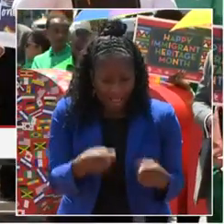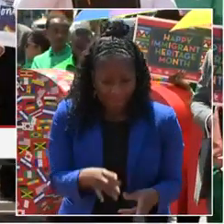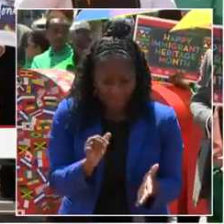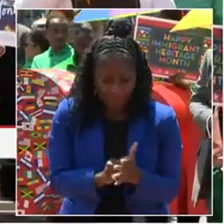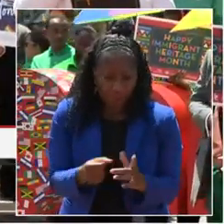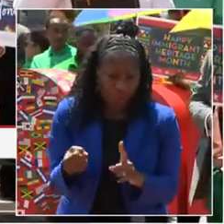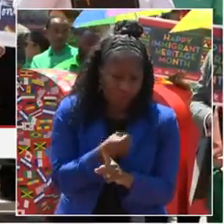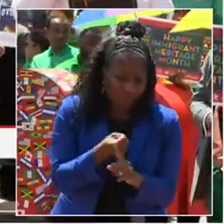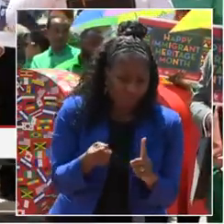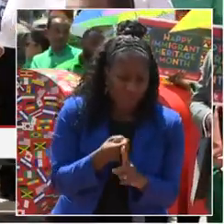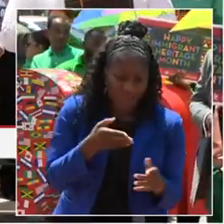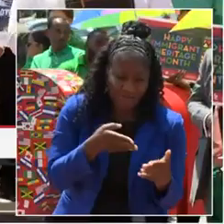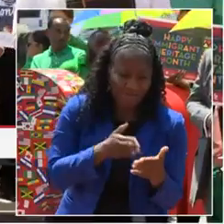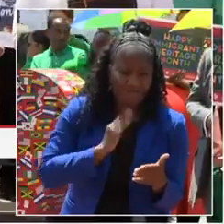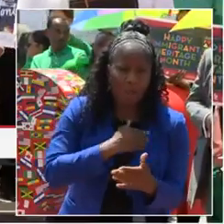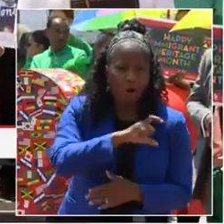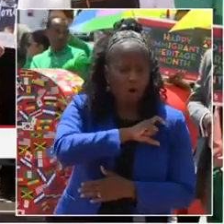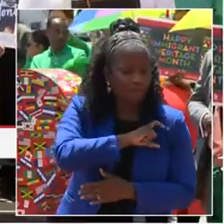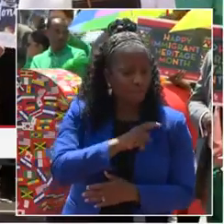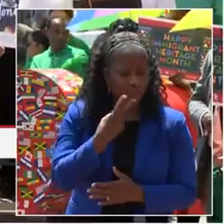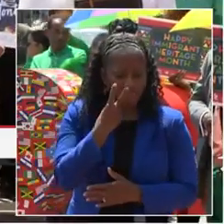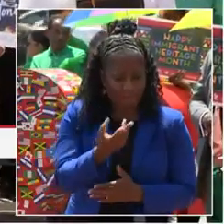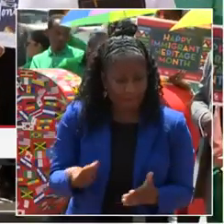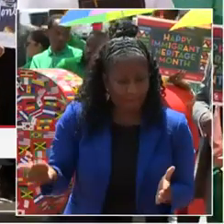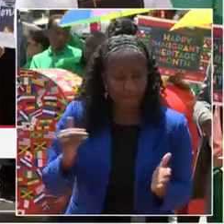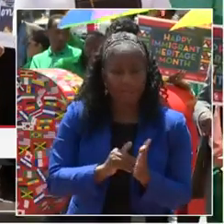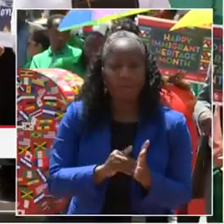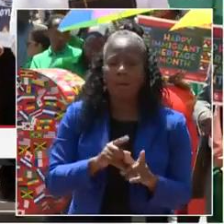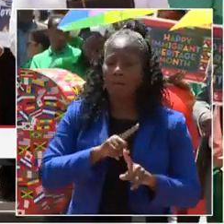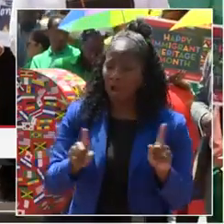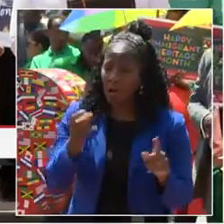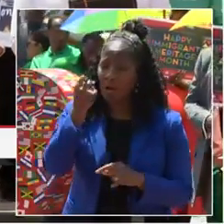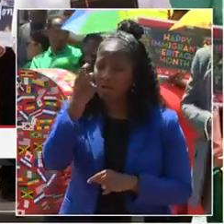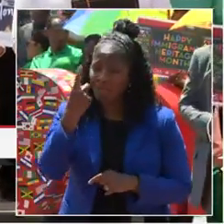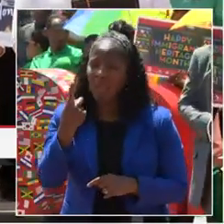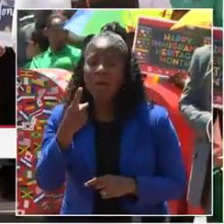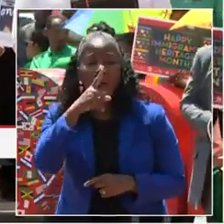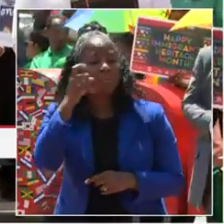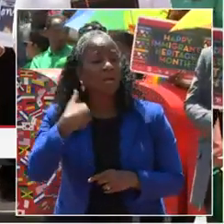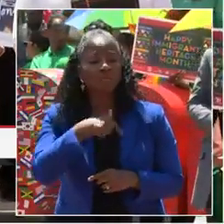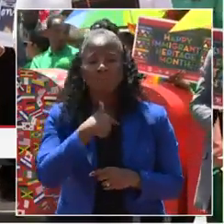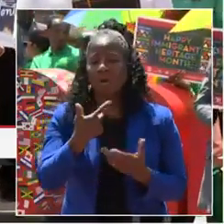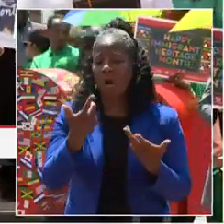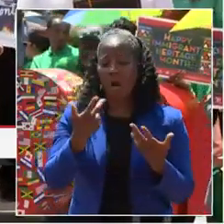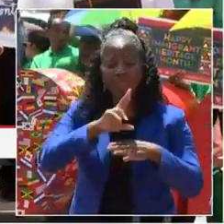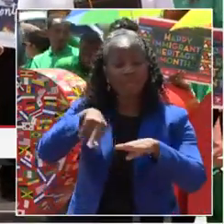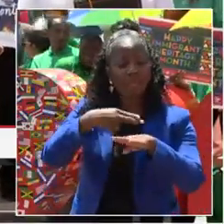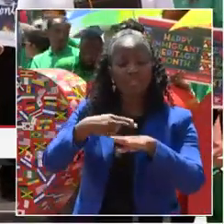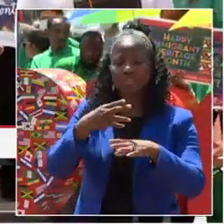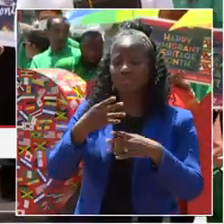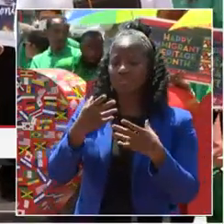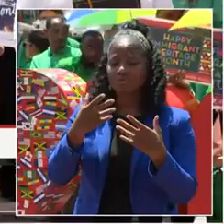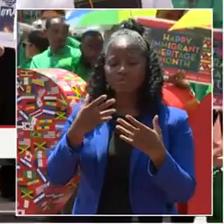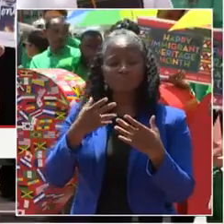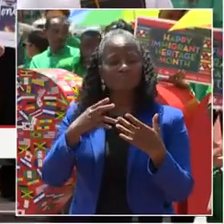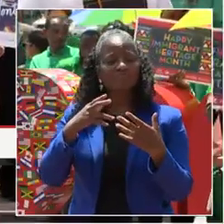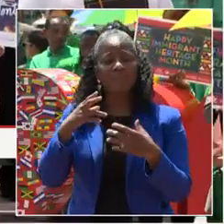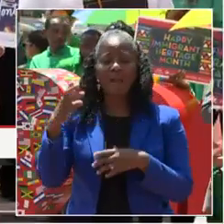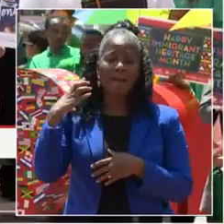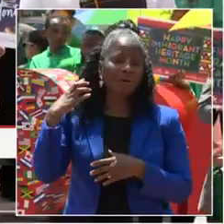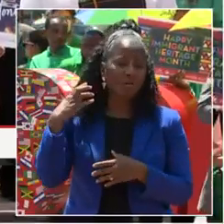against our officers and so forth. But in that space, Mark, again, because we are the nation's capital, and because we know